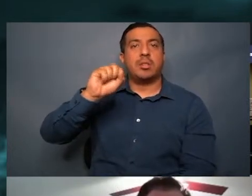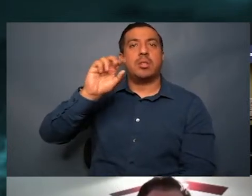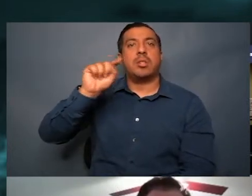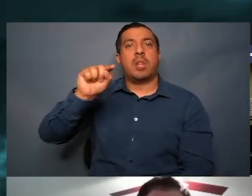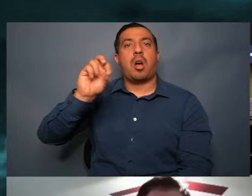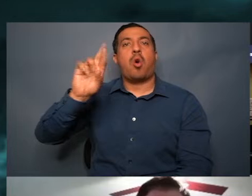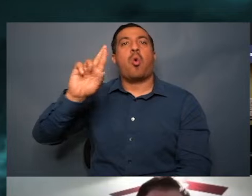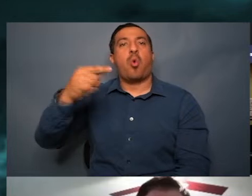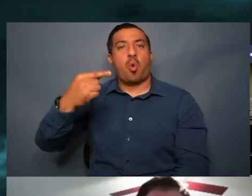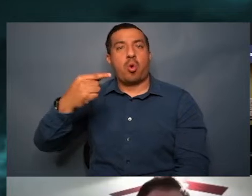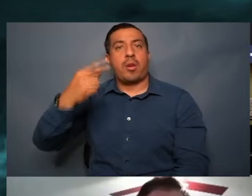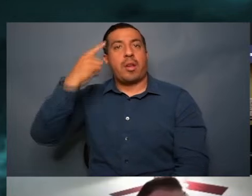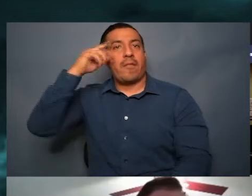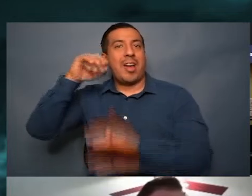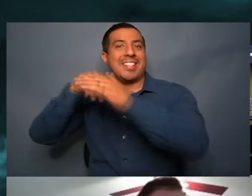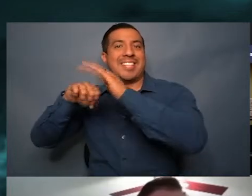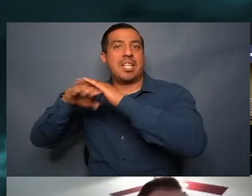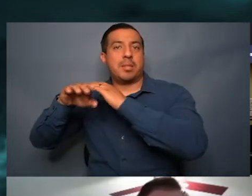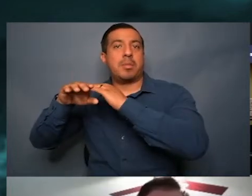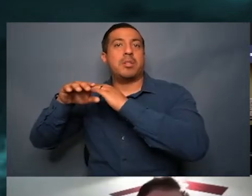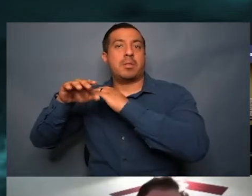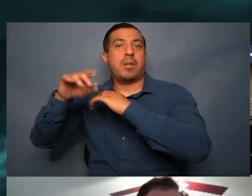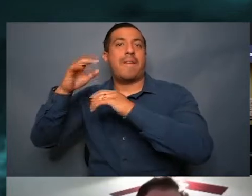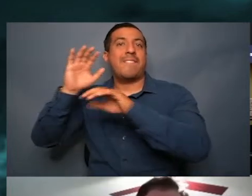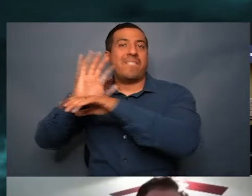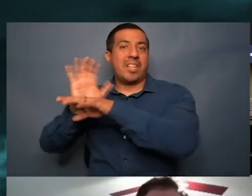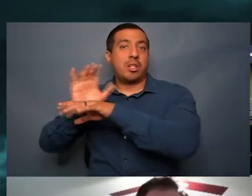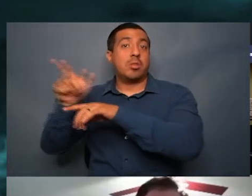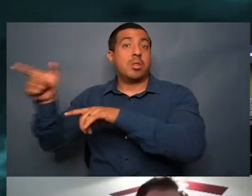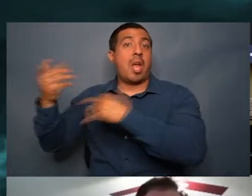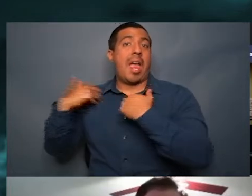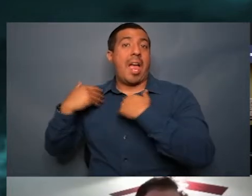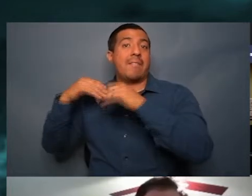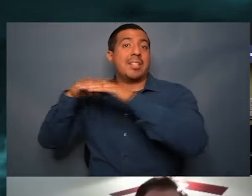readyharris.org/accessible videos. And that is offered in English and Spanish.